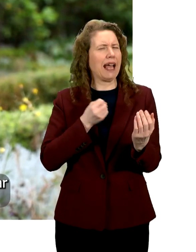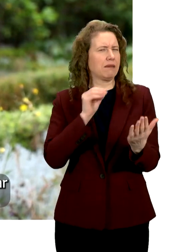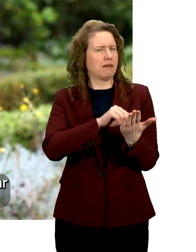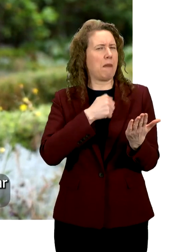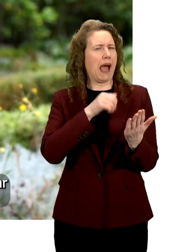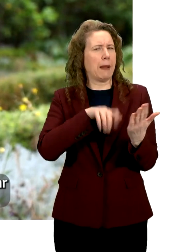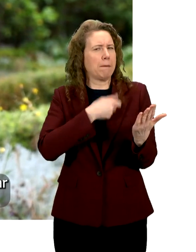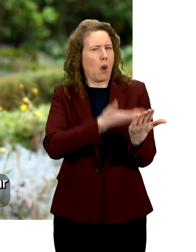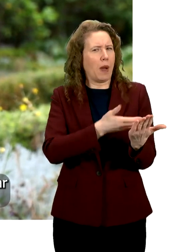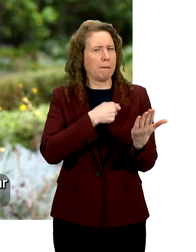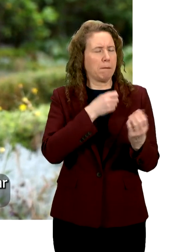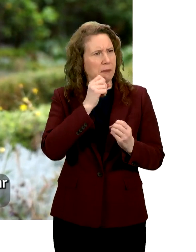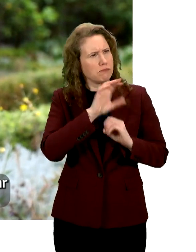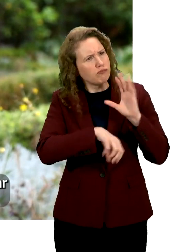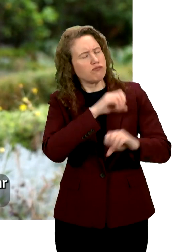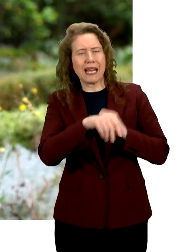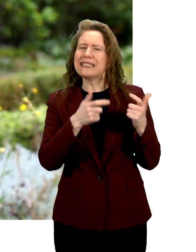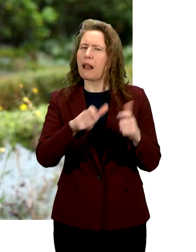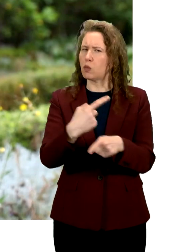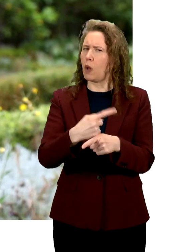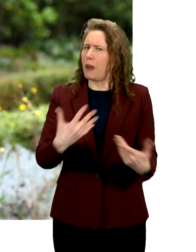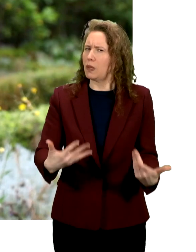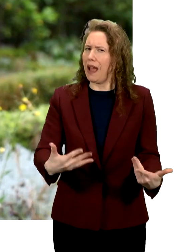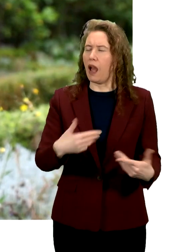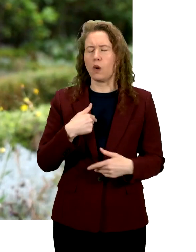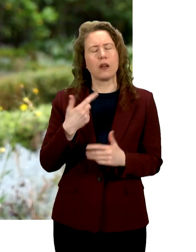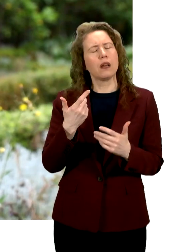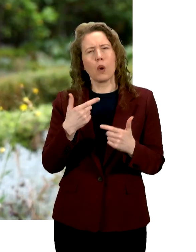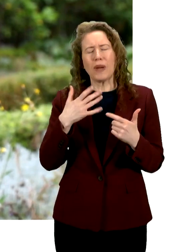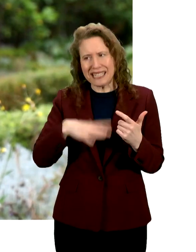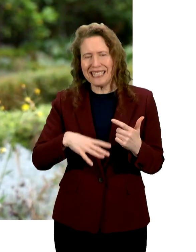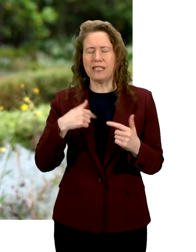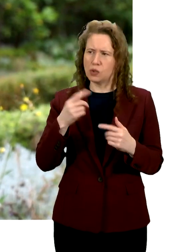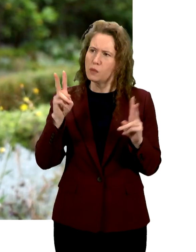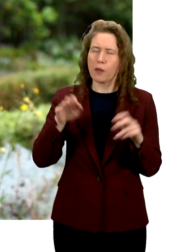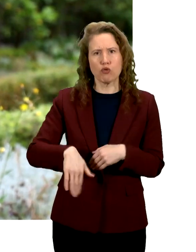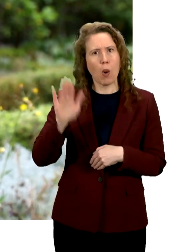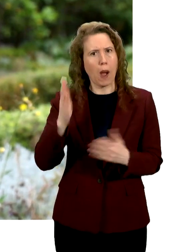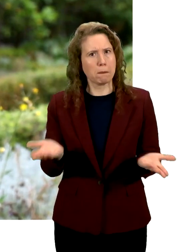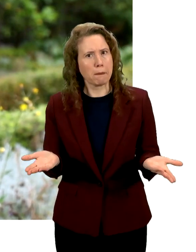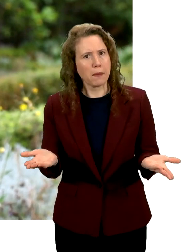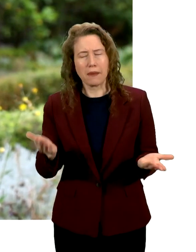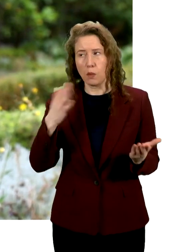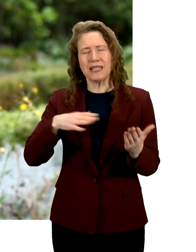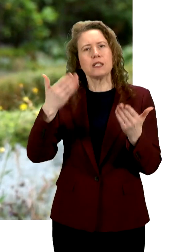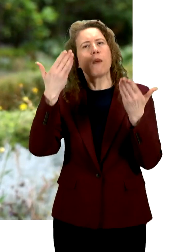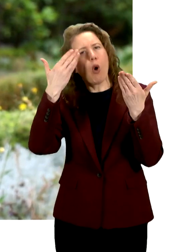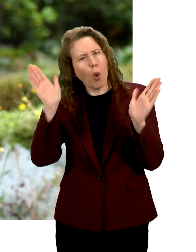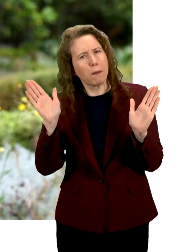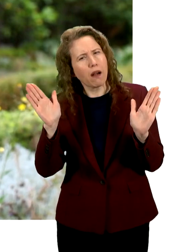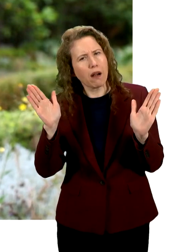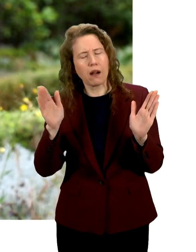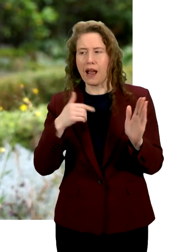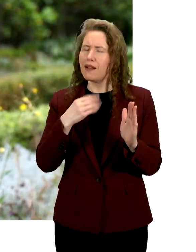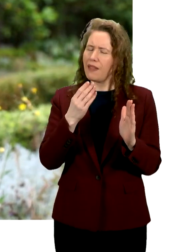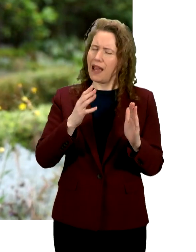about when I was macker and still talk about. And I think that we need to grow up as a country and be open. And I think some of